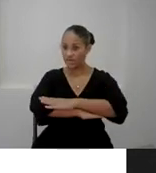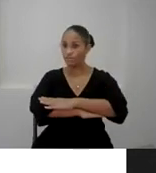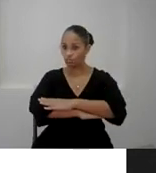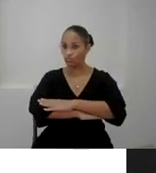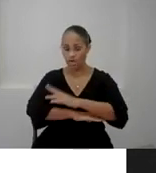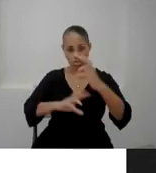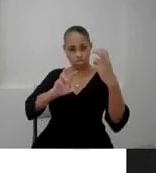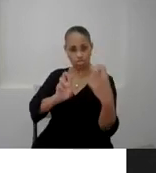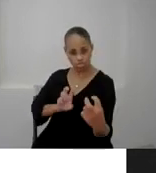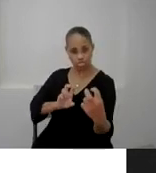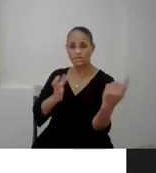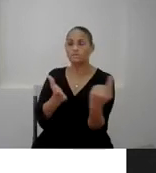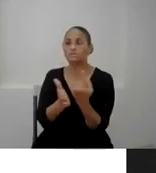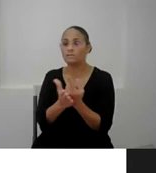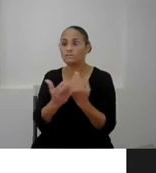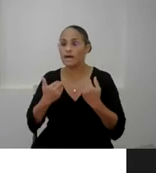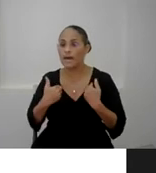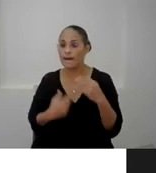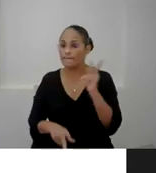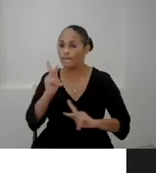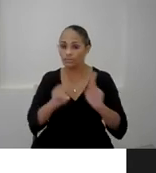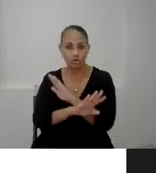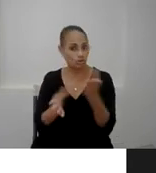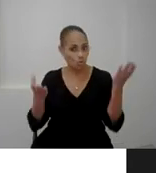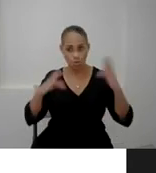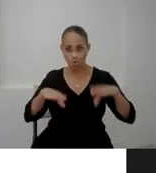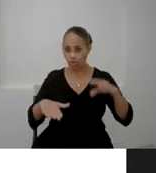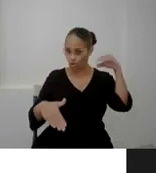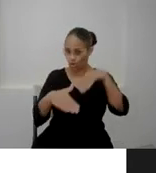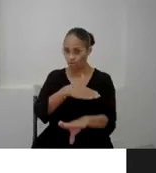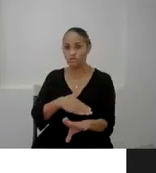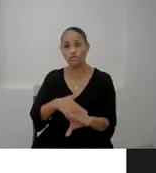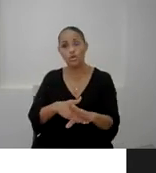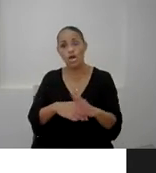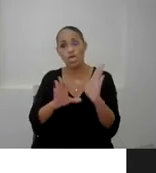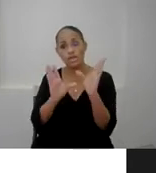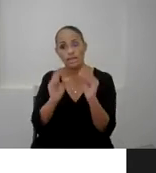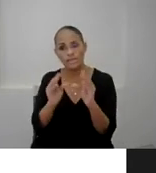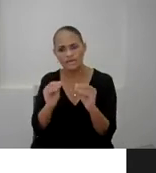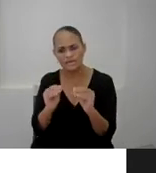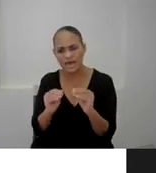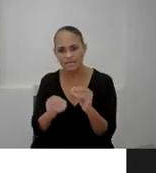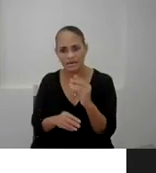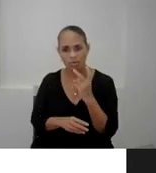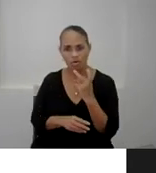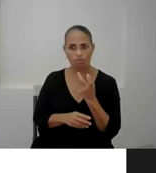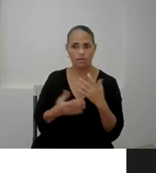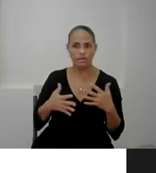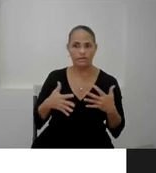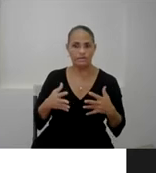Sometimes we had people that didn't want to come into the meeting, were a bit fazed by having lots of people there.